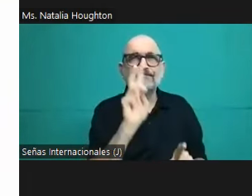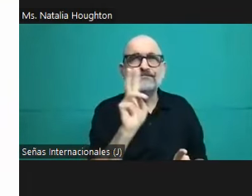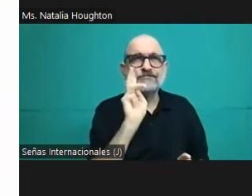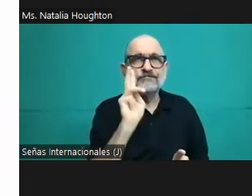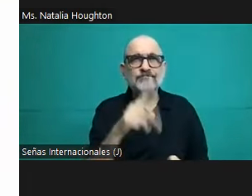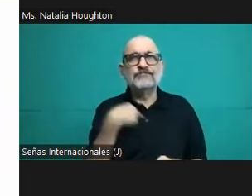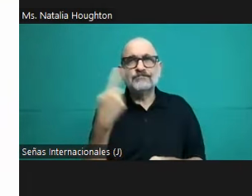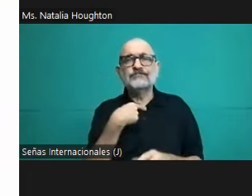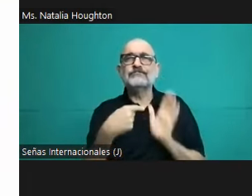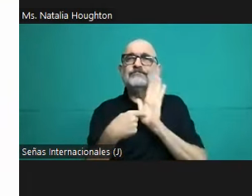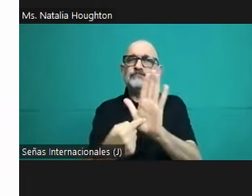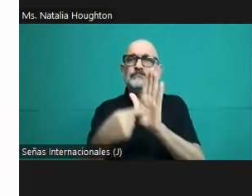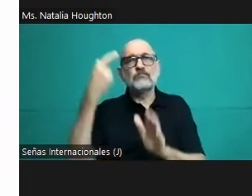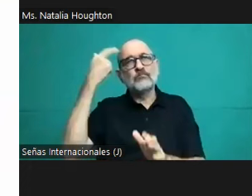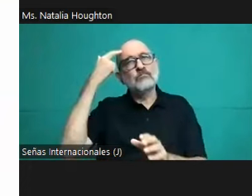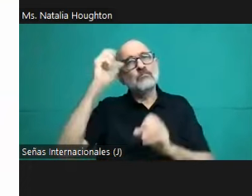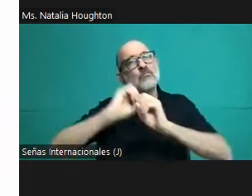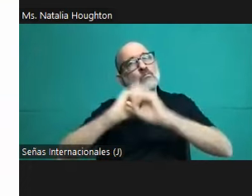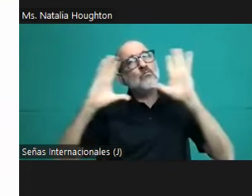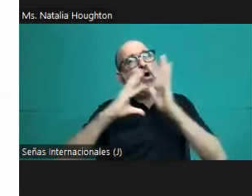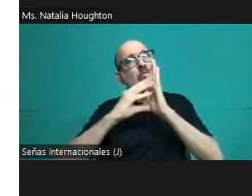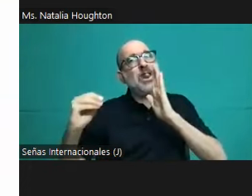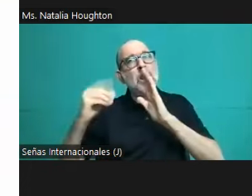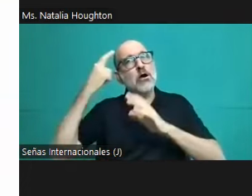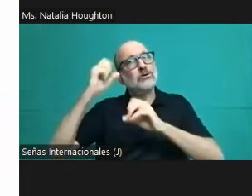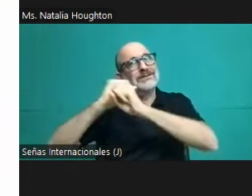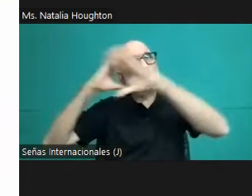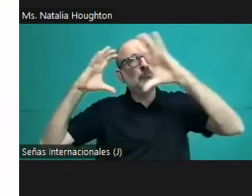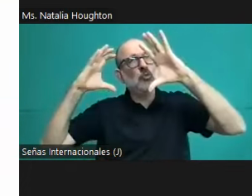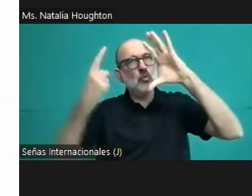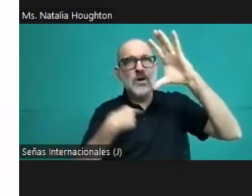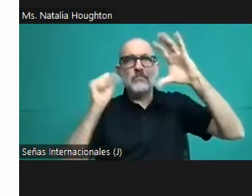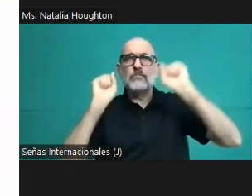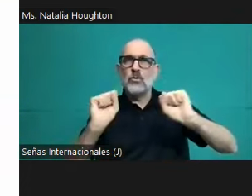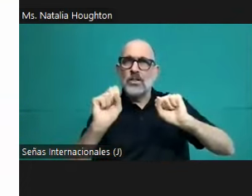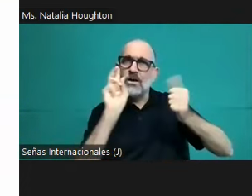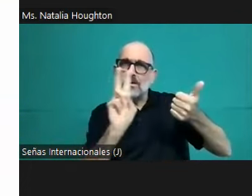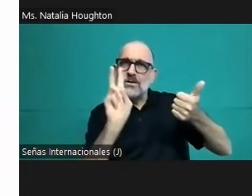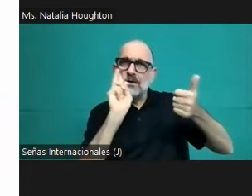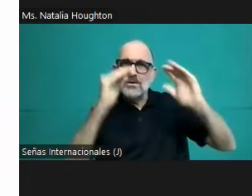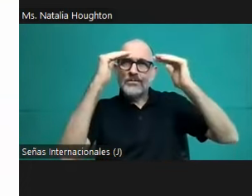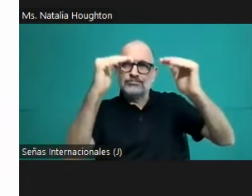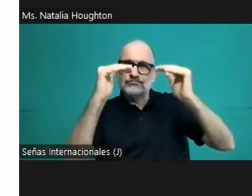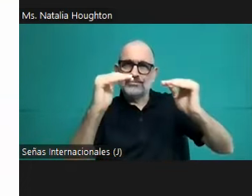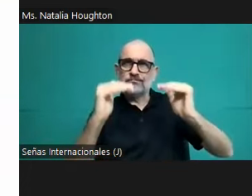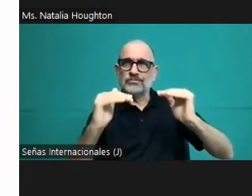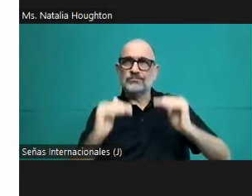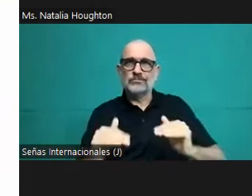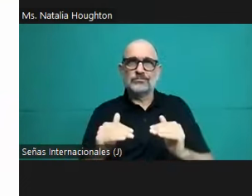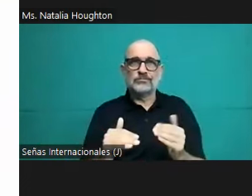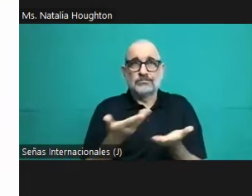between coverage in formal terms, but not only in formal terms when we are talking about